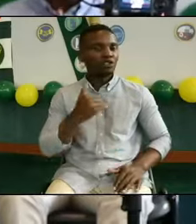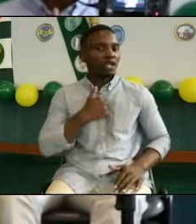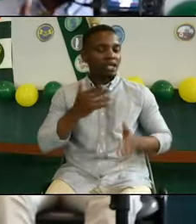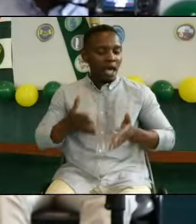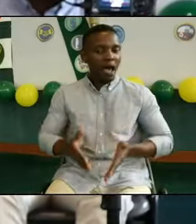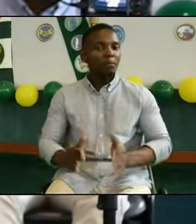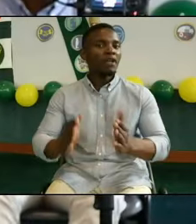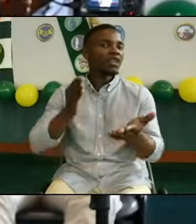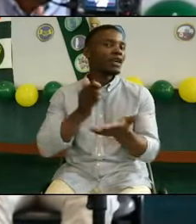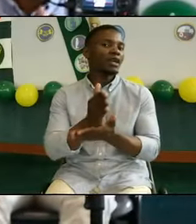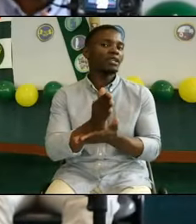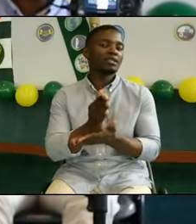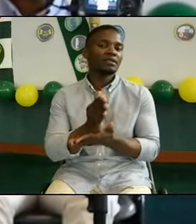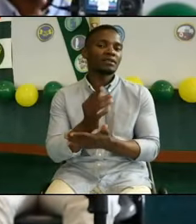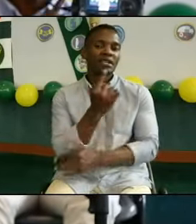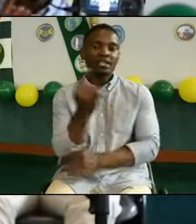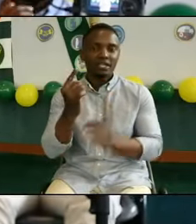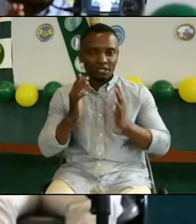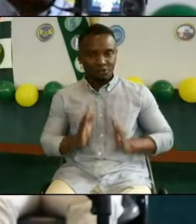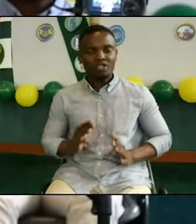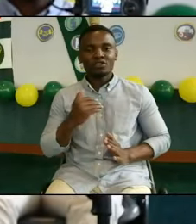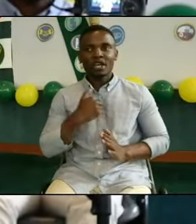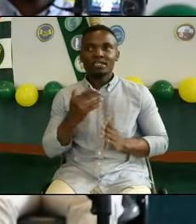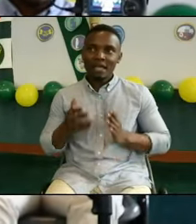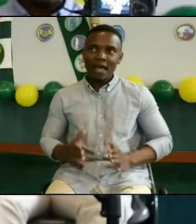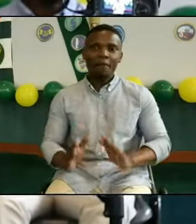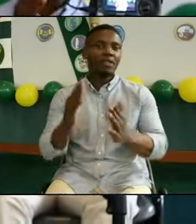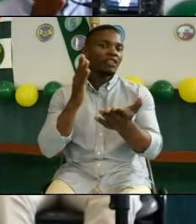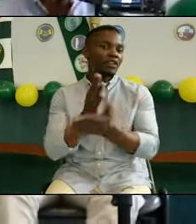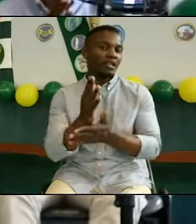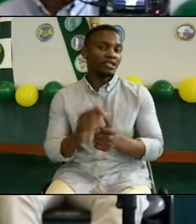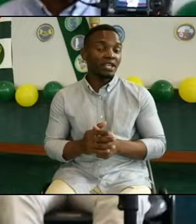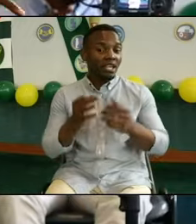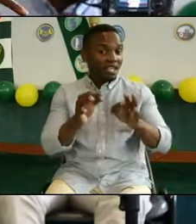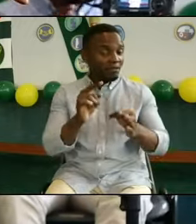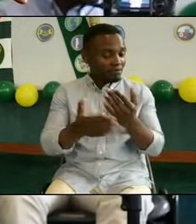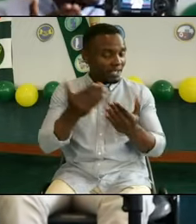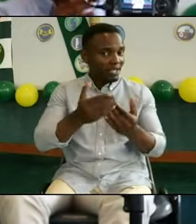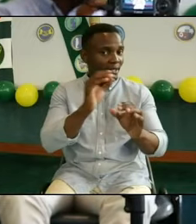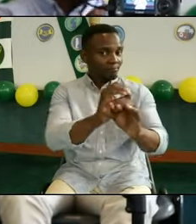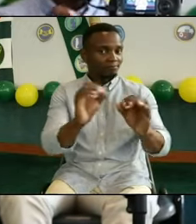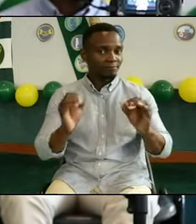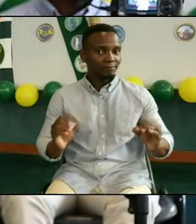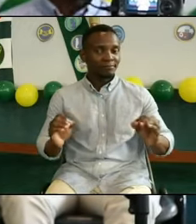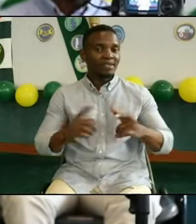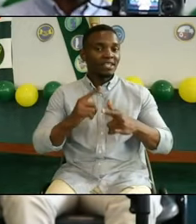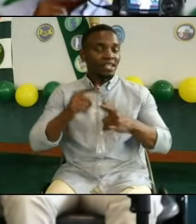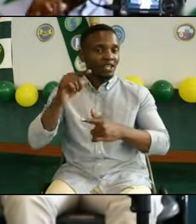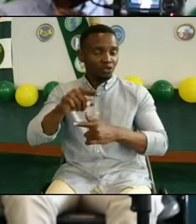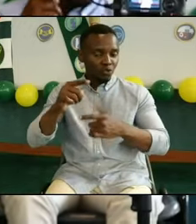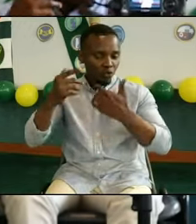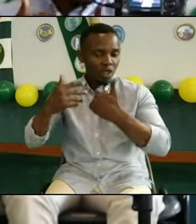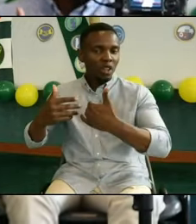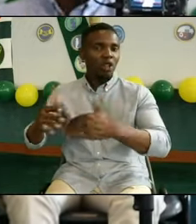birthright. Every one of us has a birthright. And if you don't take care, your birthright will